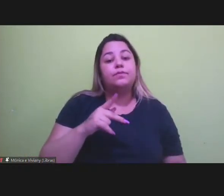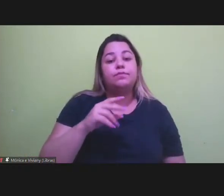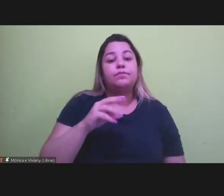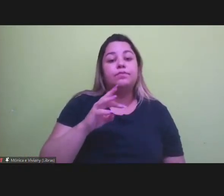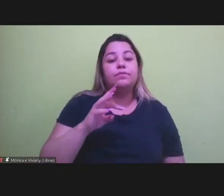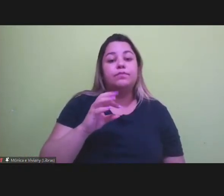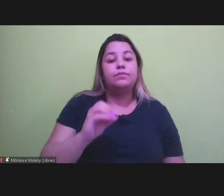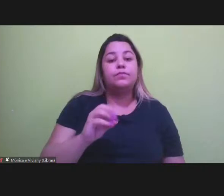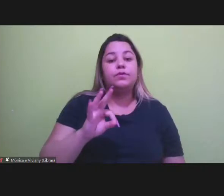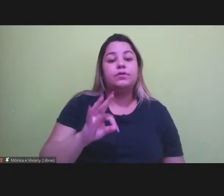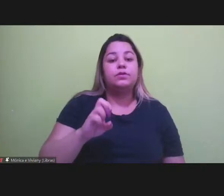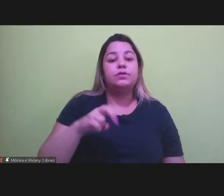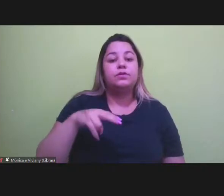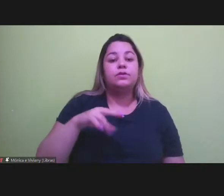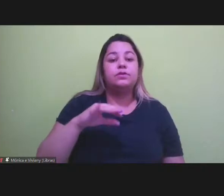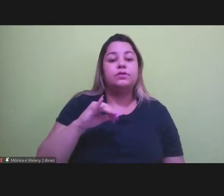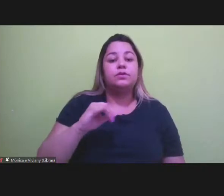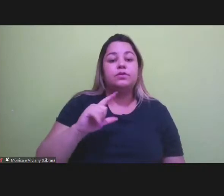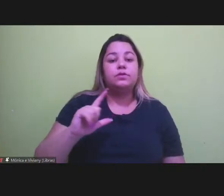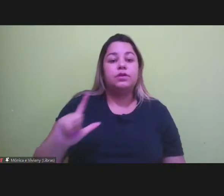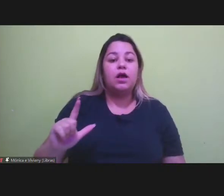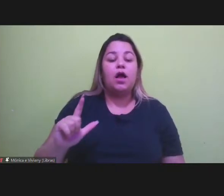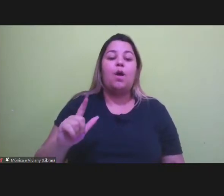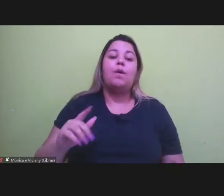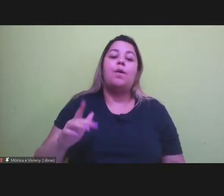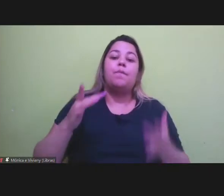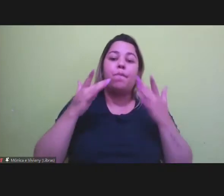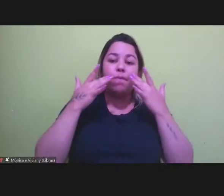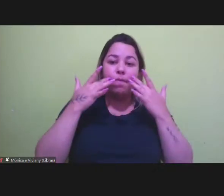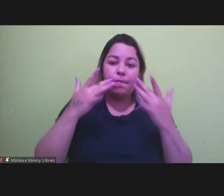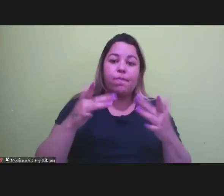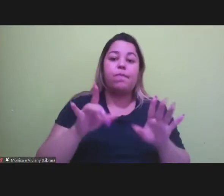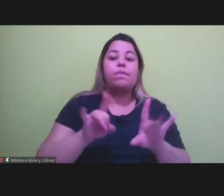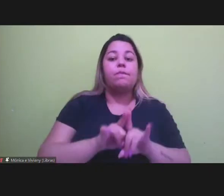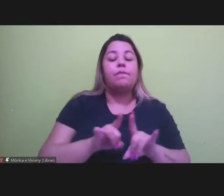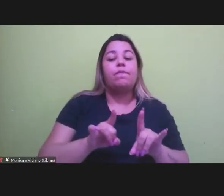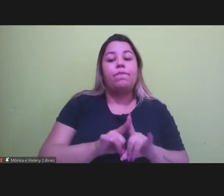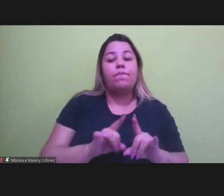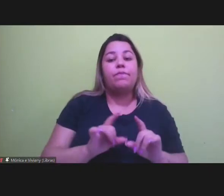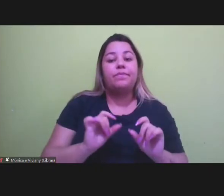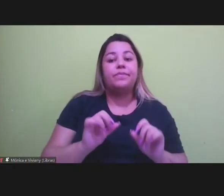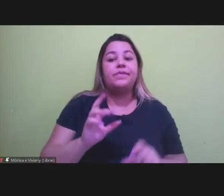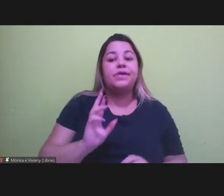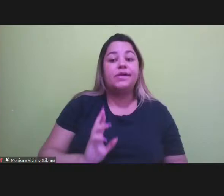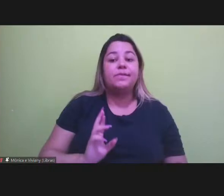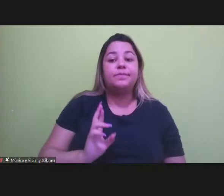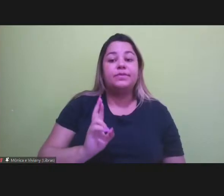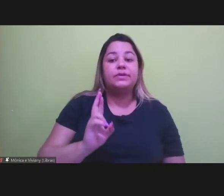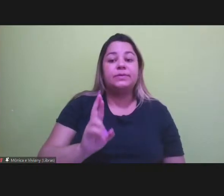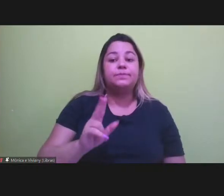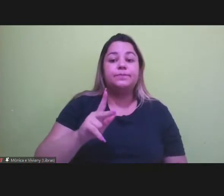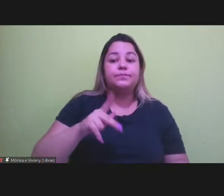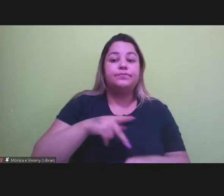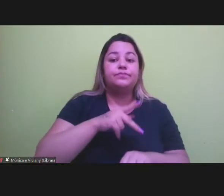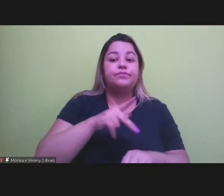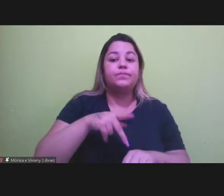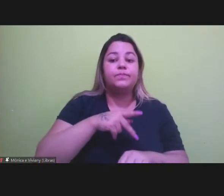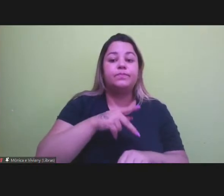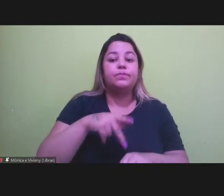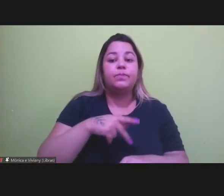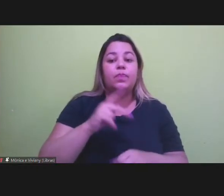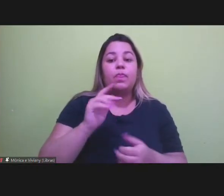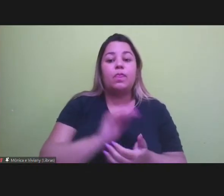a potential, like we have seen in the presentations, representing here